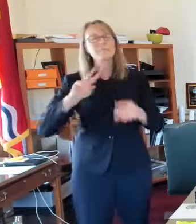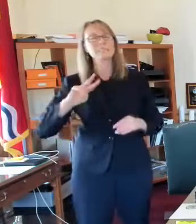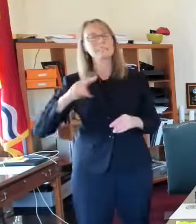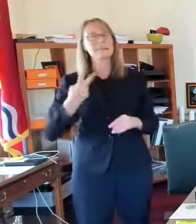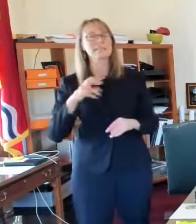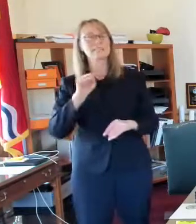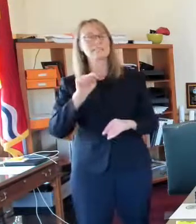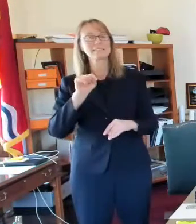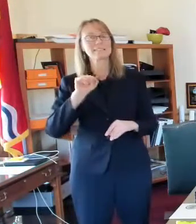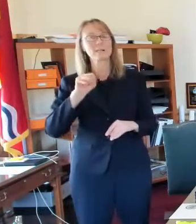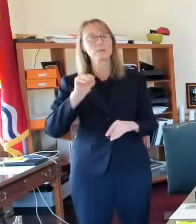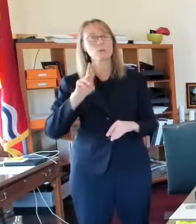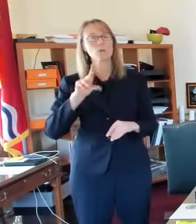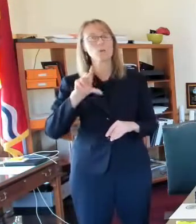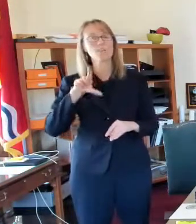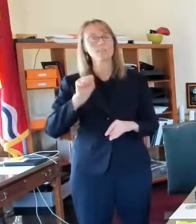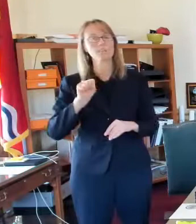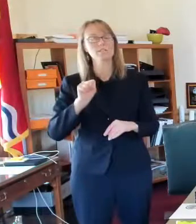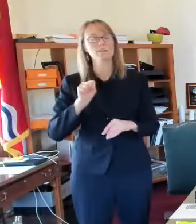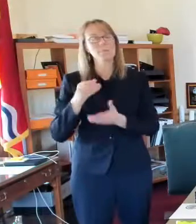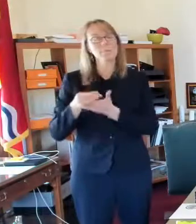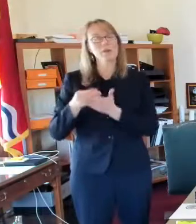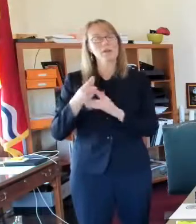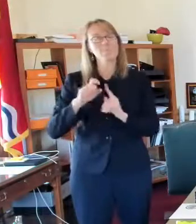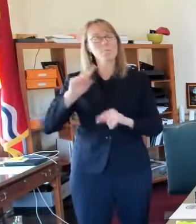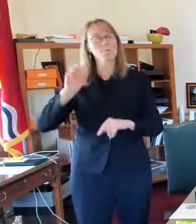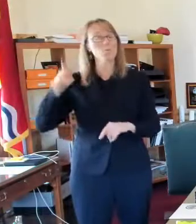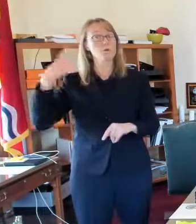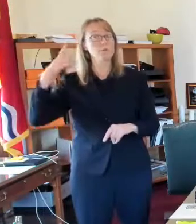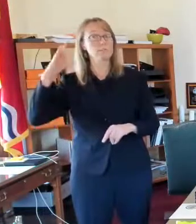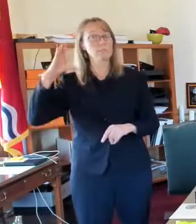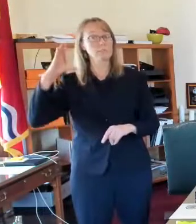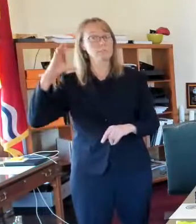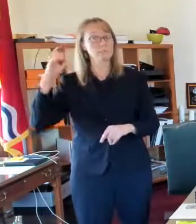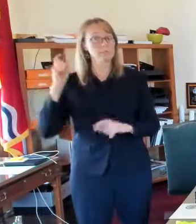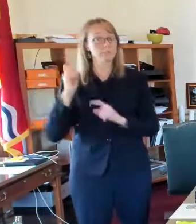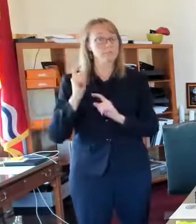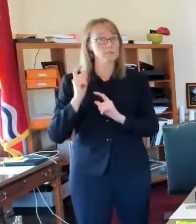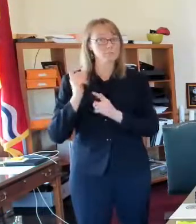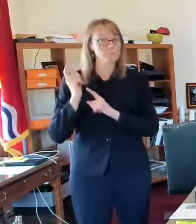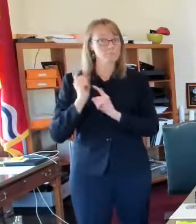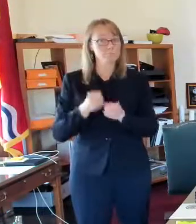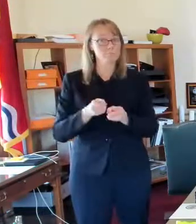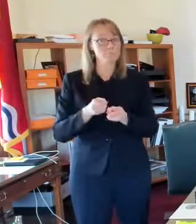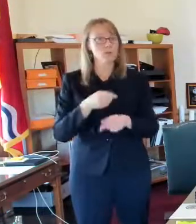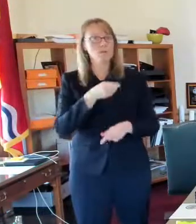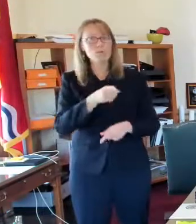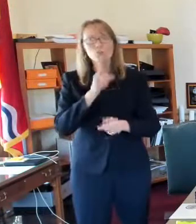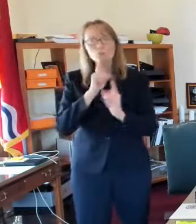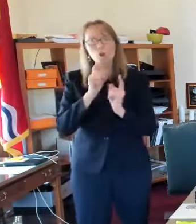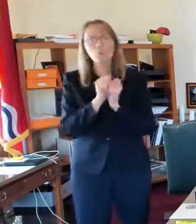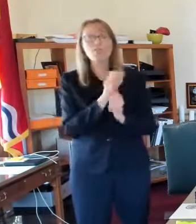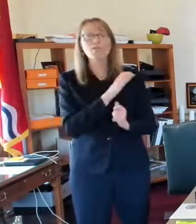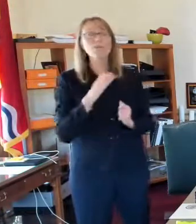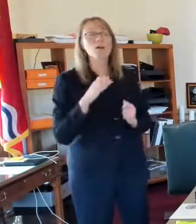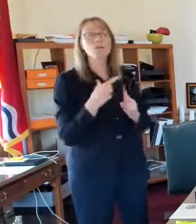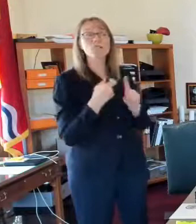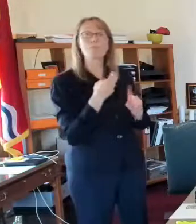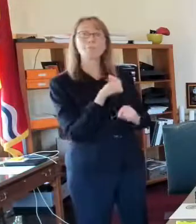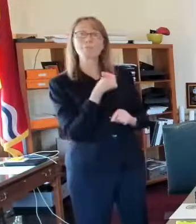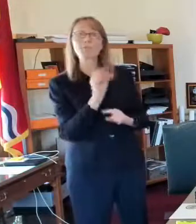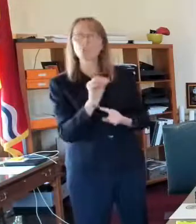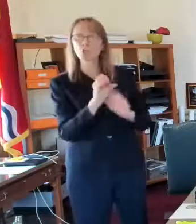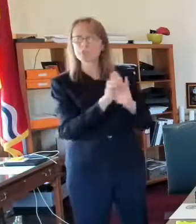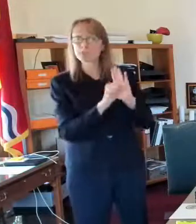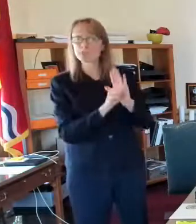Washington. Mm-hmm. Rachel's question has to do with any conversation you may have had with the congressional delegation out of Missouri about what